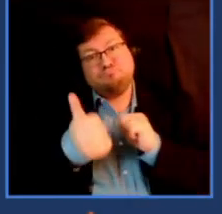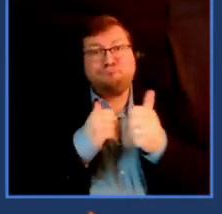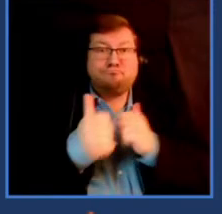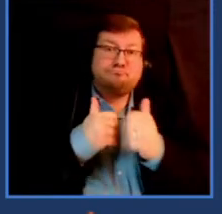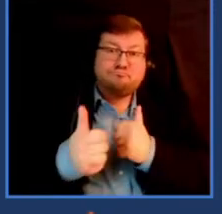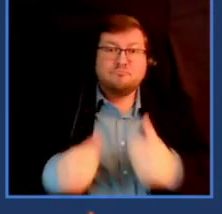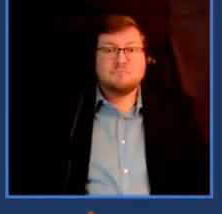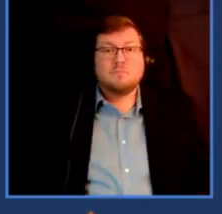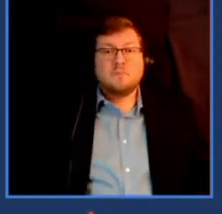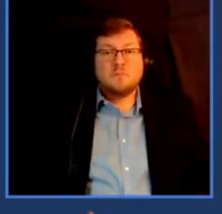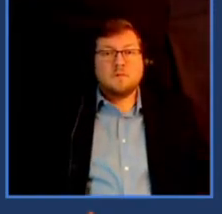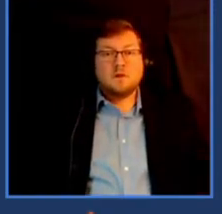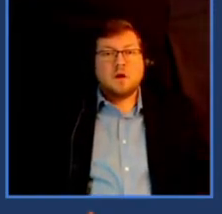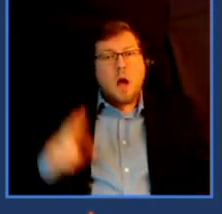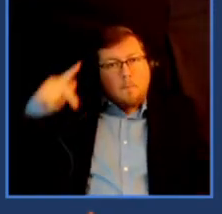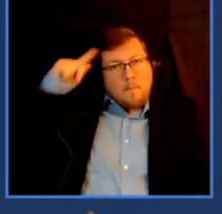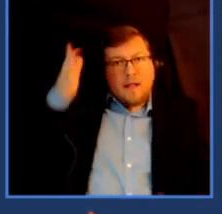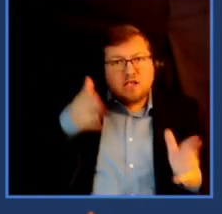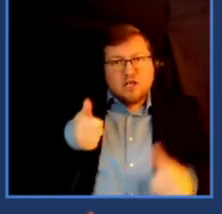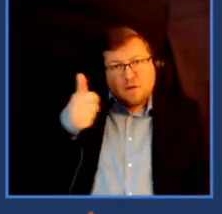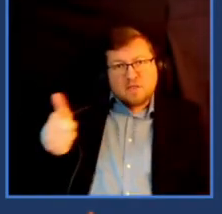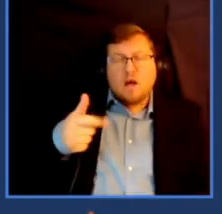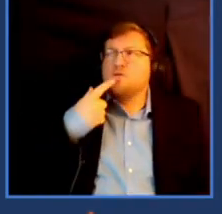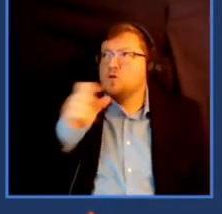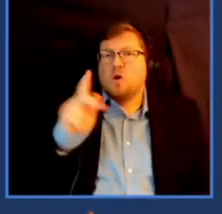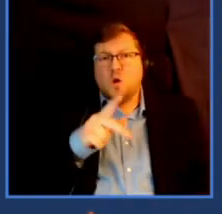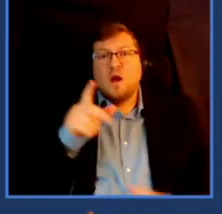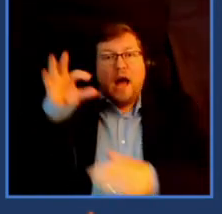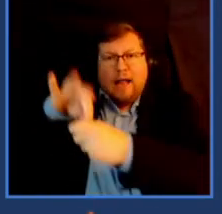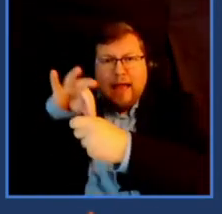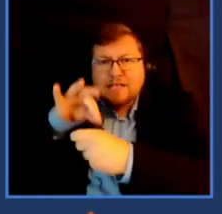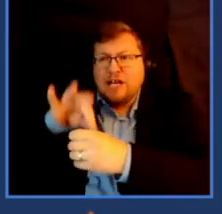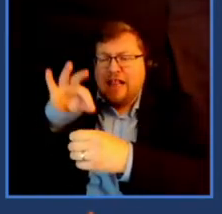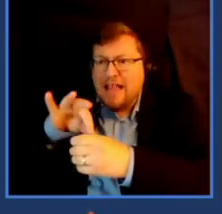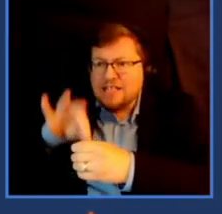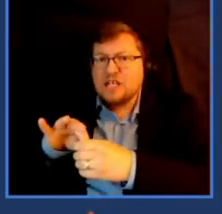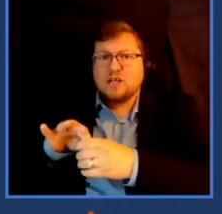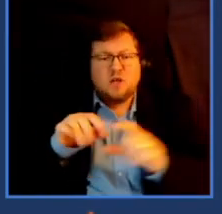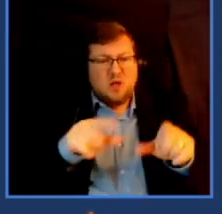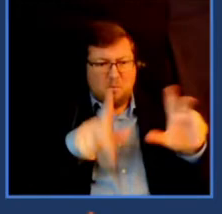Politicians who are so focused on the next election that they're not thinking about the next generation.